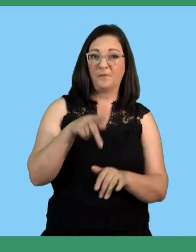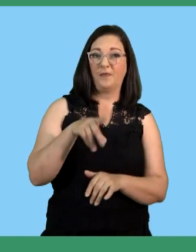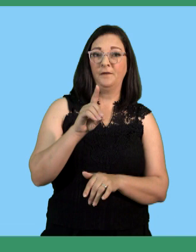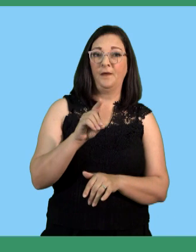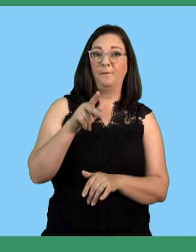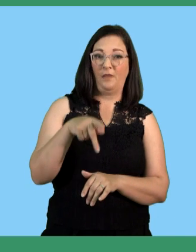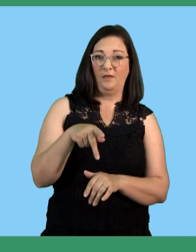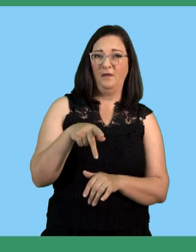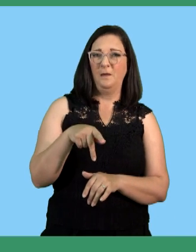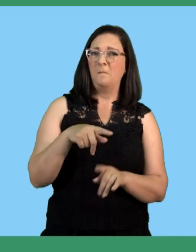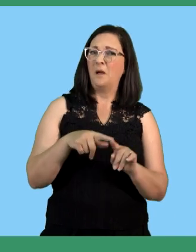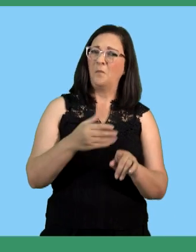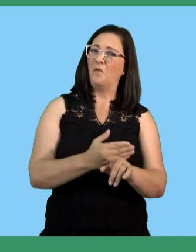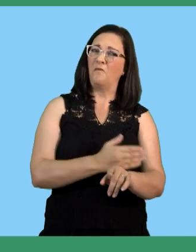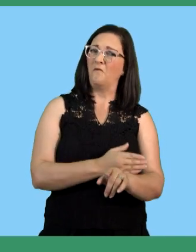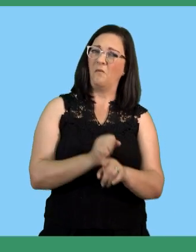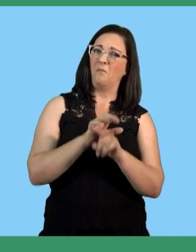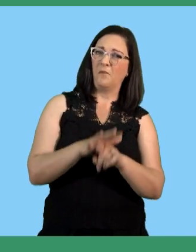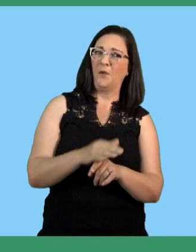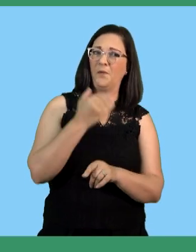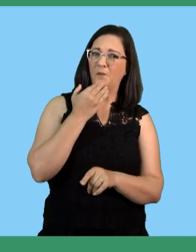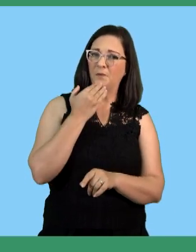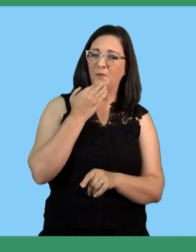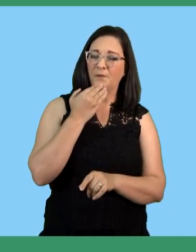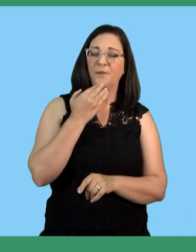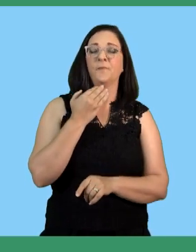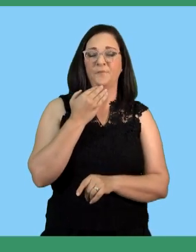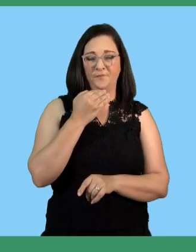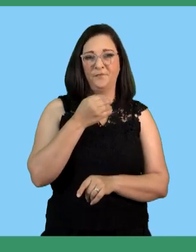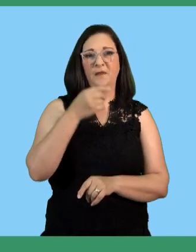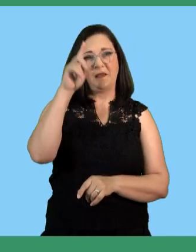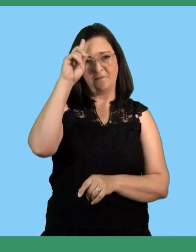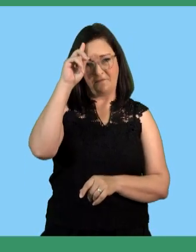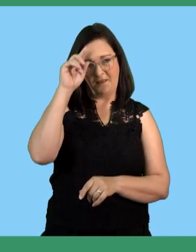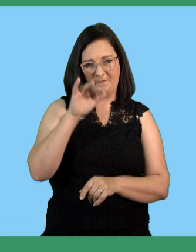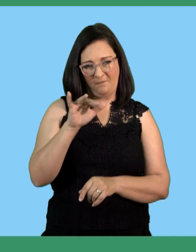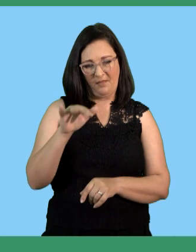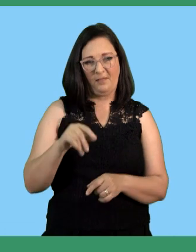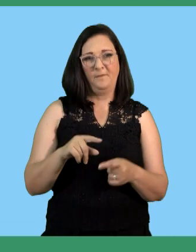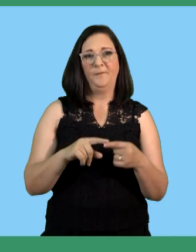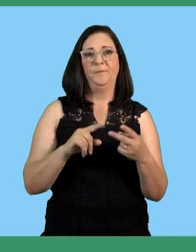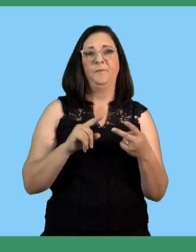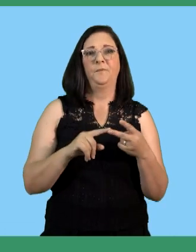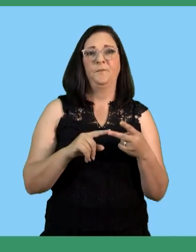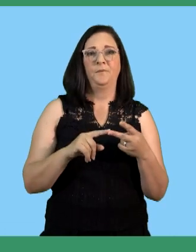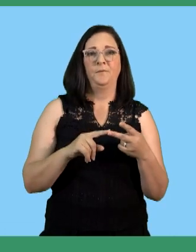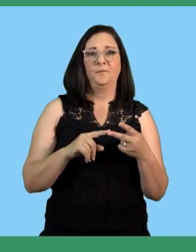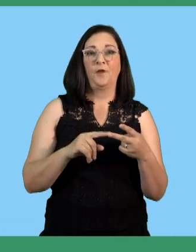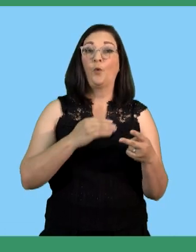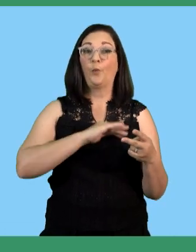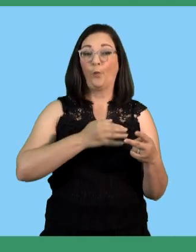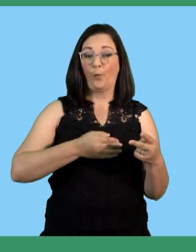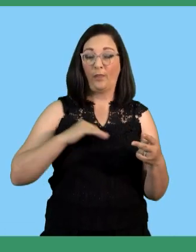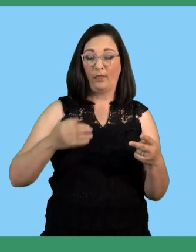people. So who are these previously disadvantaged people? We're looking at black people, we're